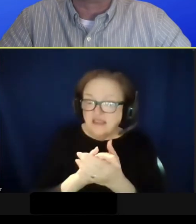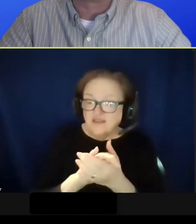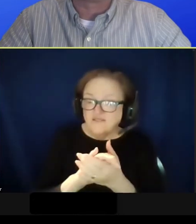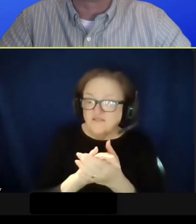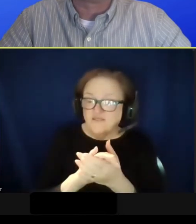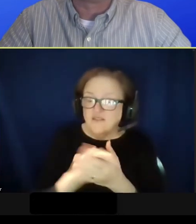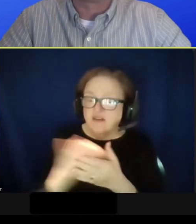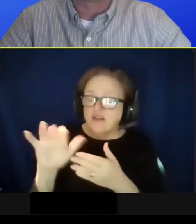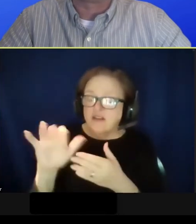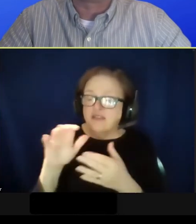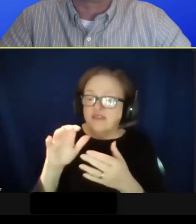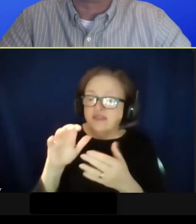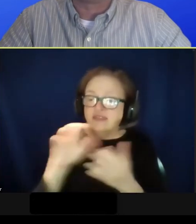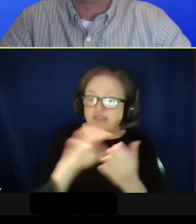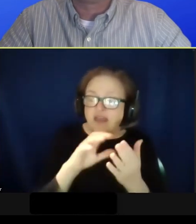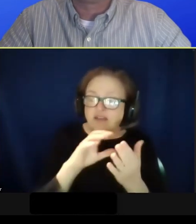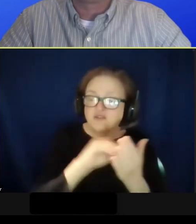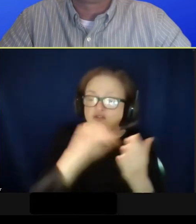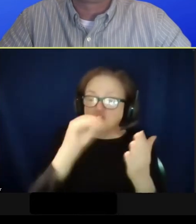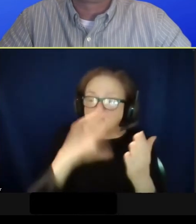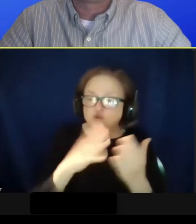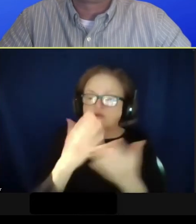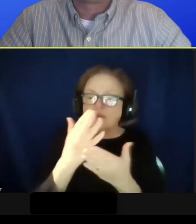create a student's individual identity.